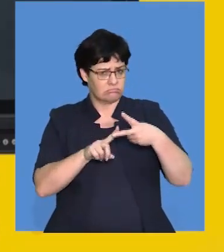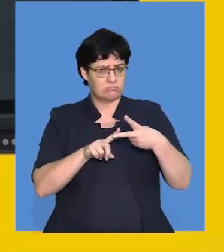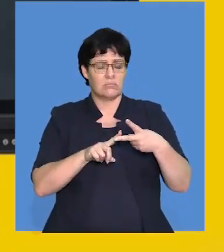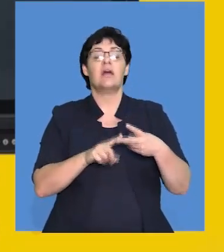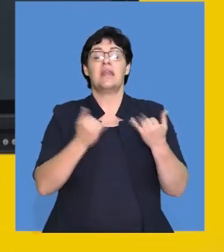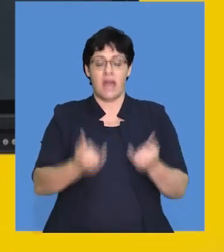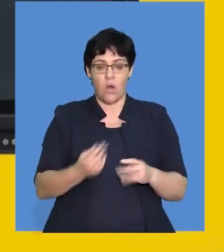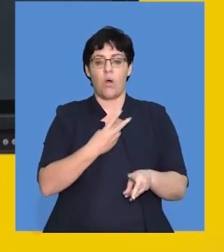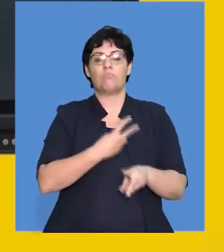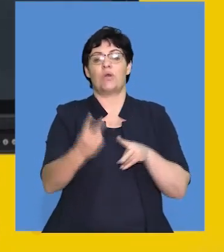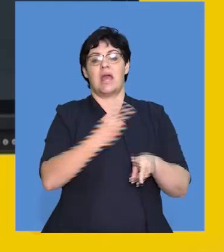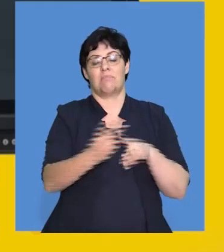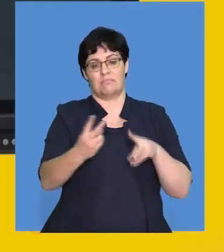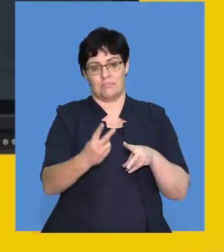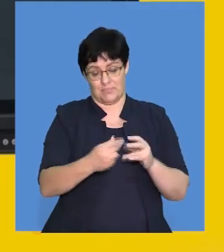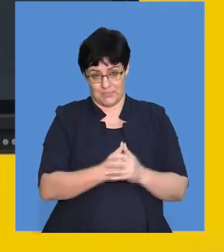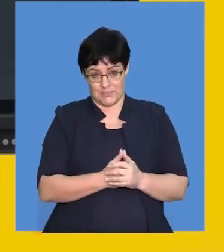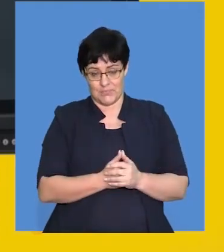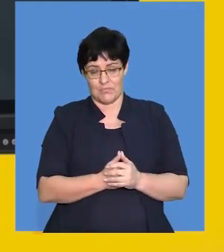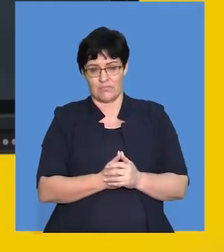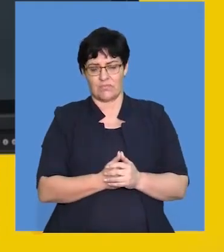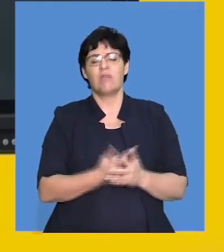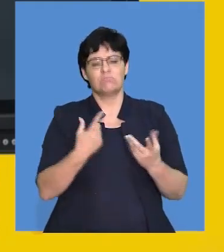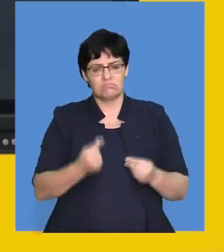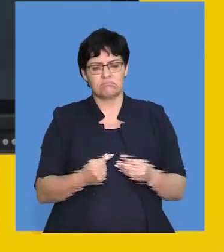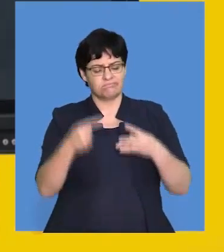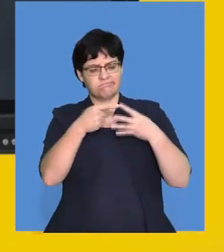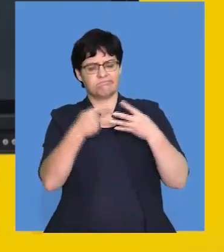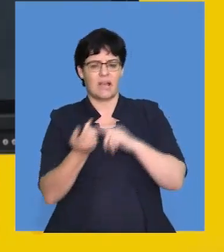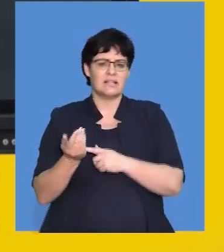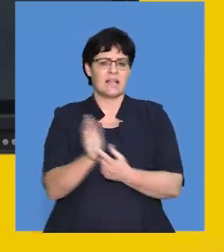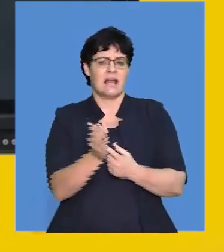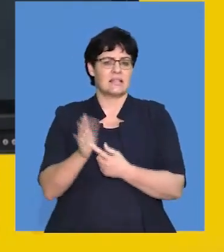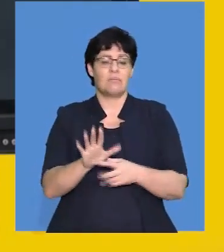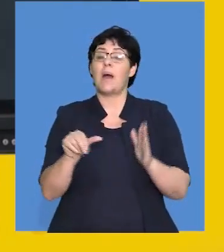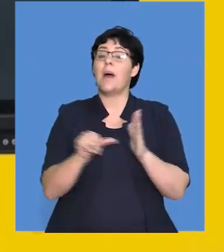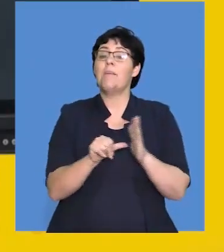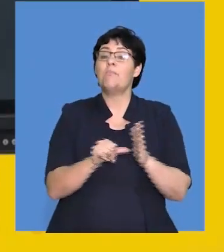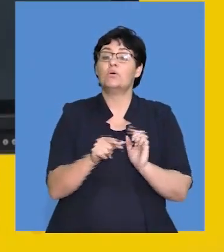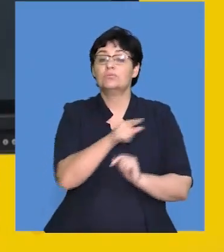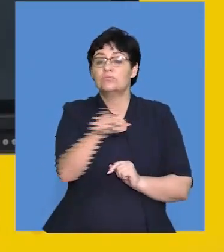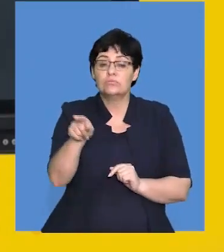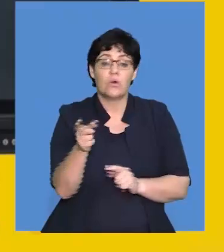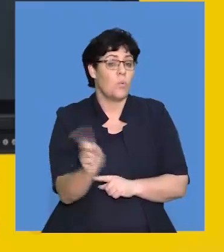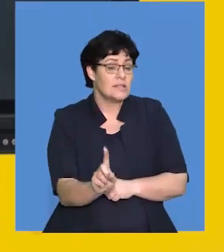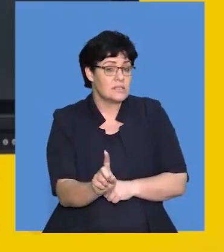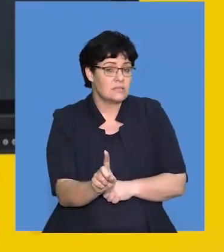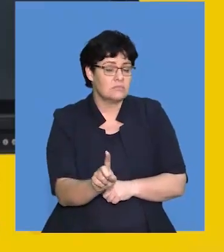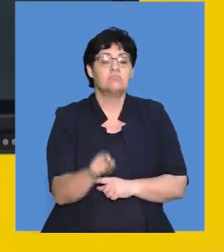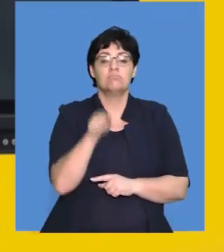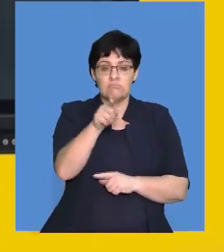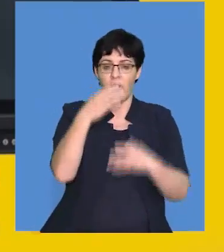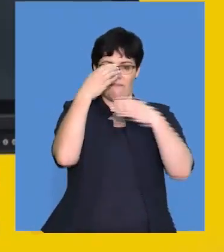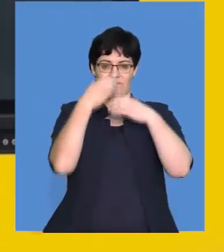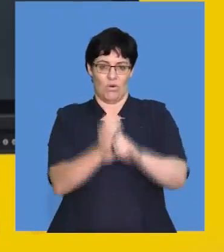are doing an exam preparation. Now we're going to go through the slides, but what is important for you today is